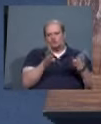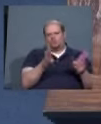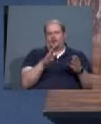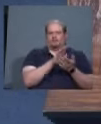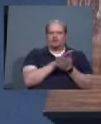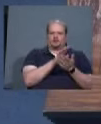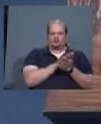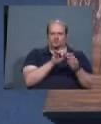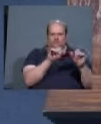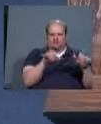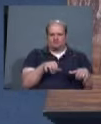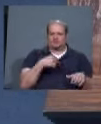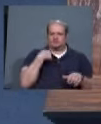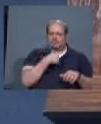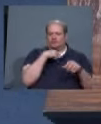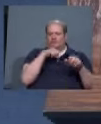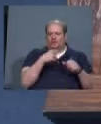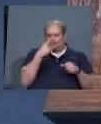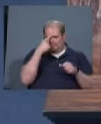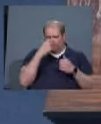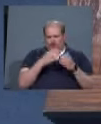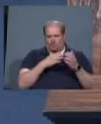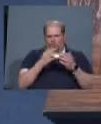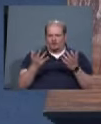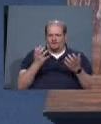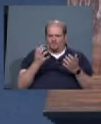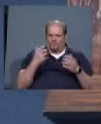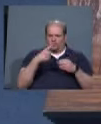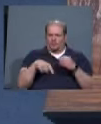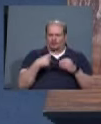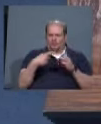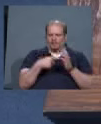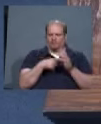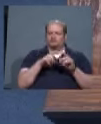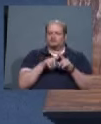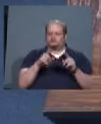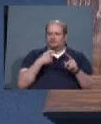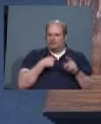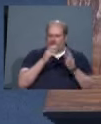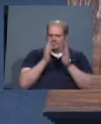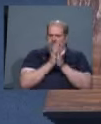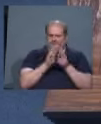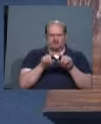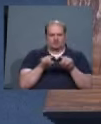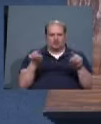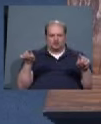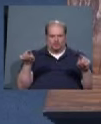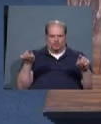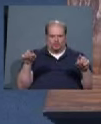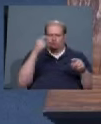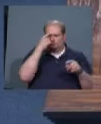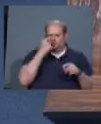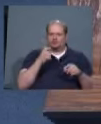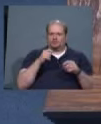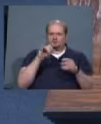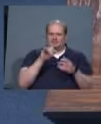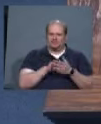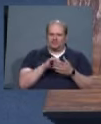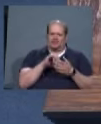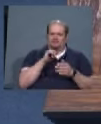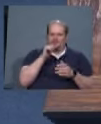And we can think whatever we want to about this, but I'm asking you, because it's